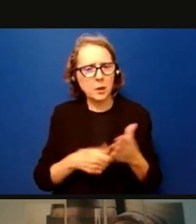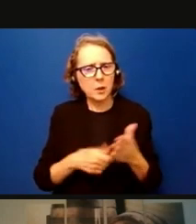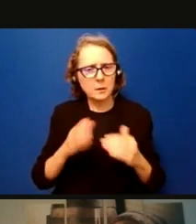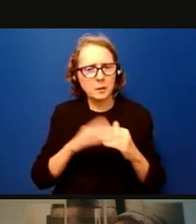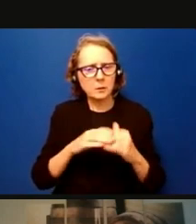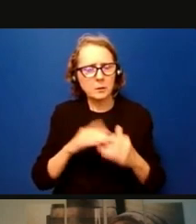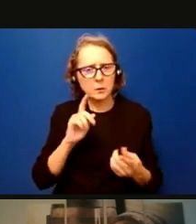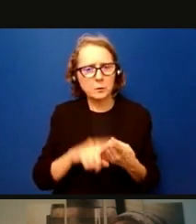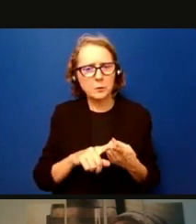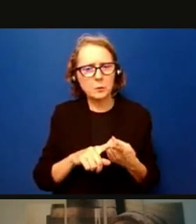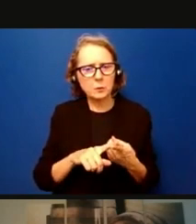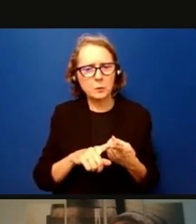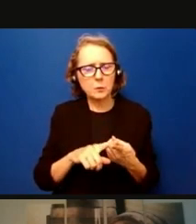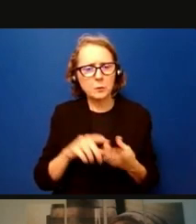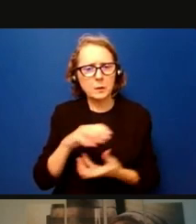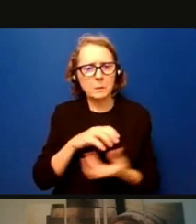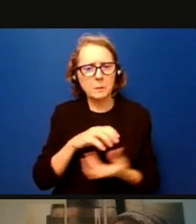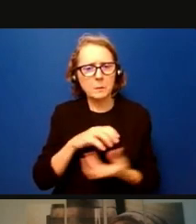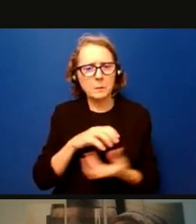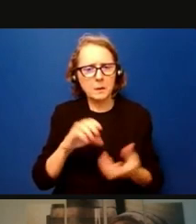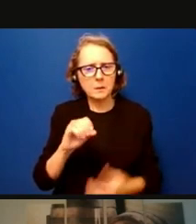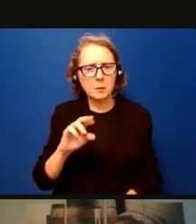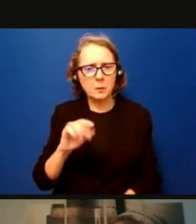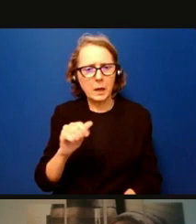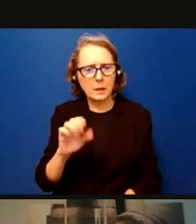to the mixed organics?